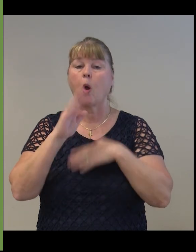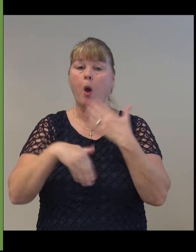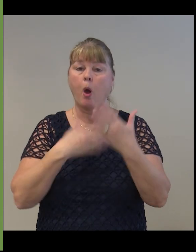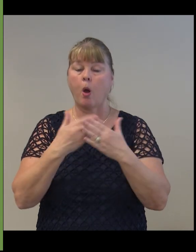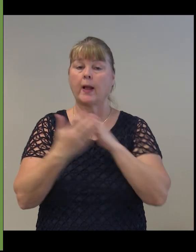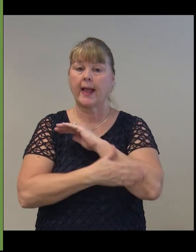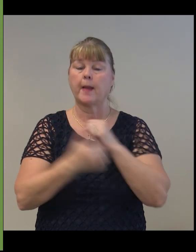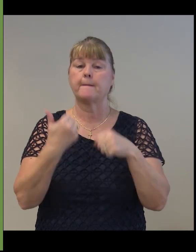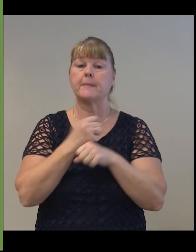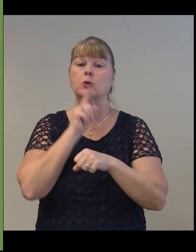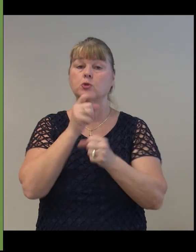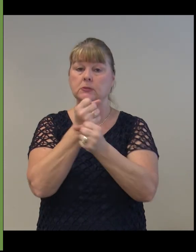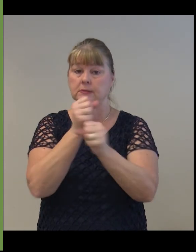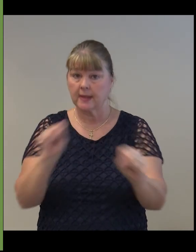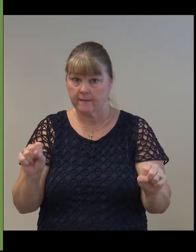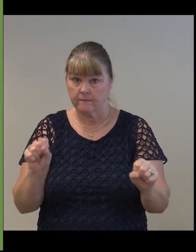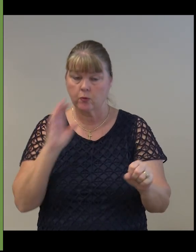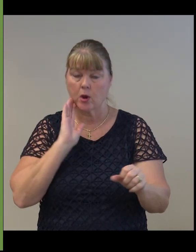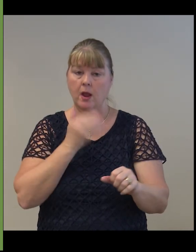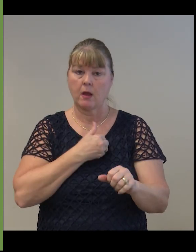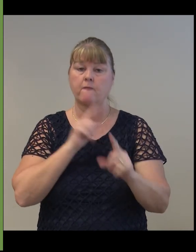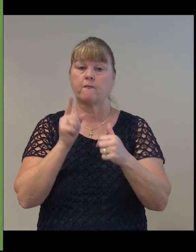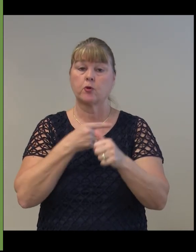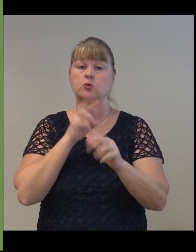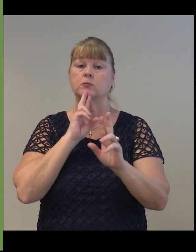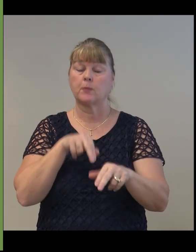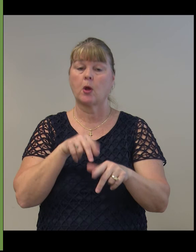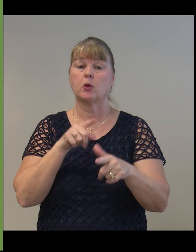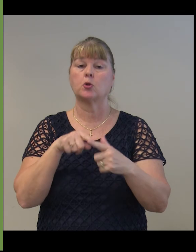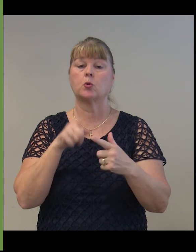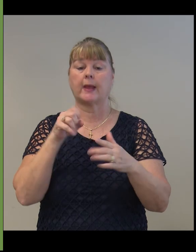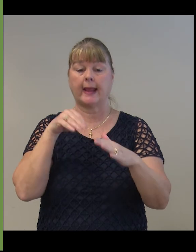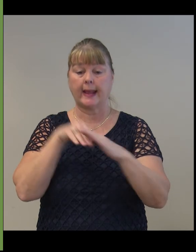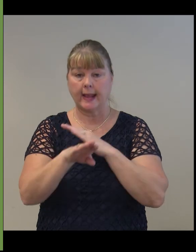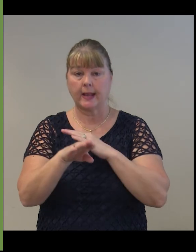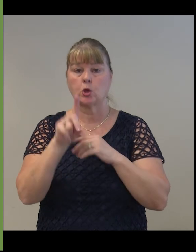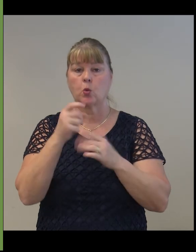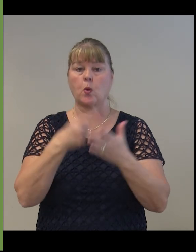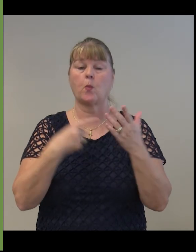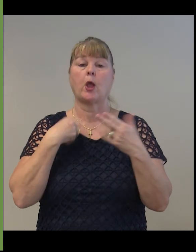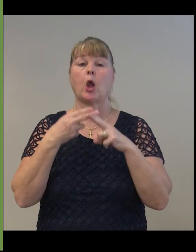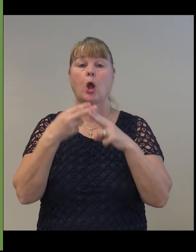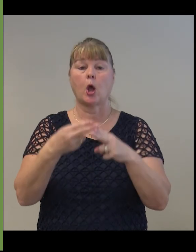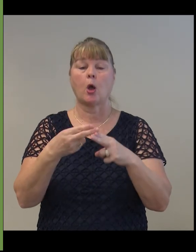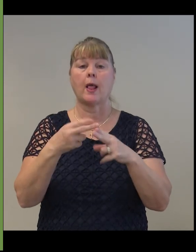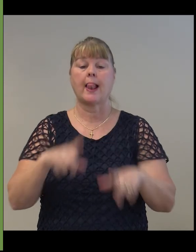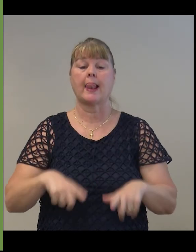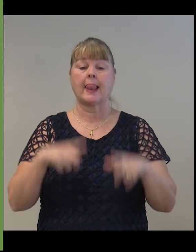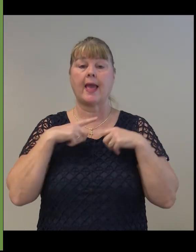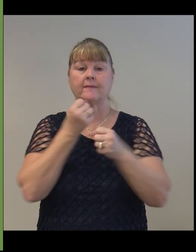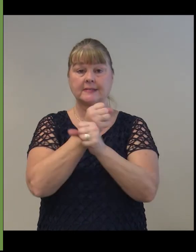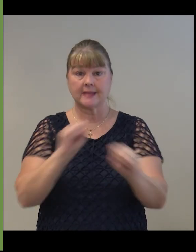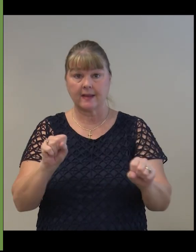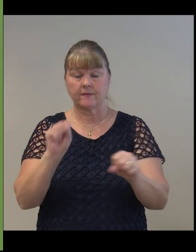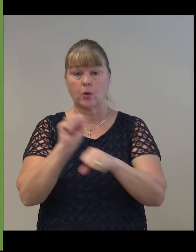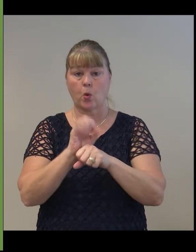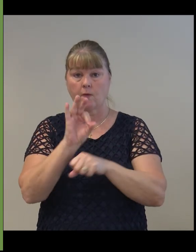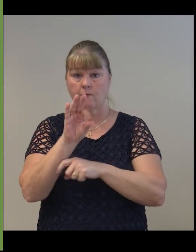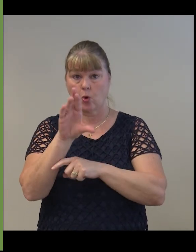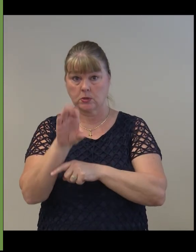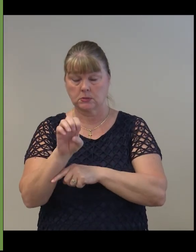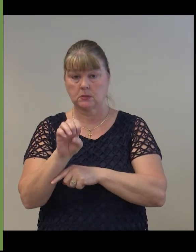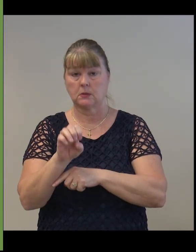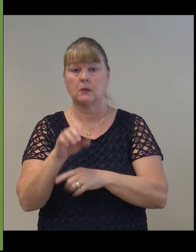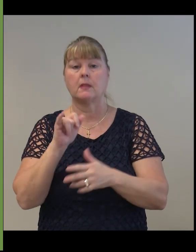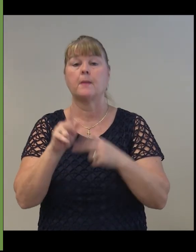entire county, making sure that it's safe for our first responders to go in and do what we call a life safety